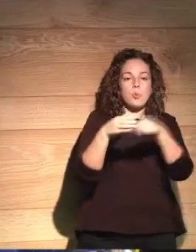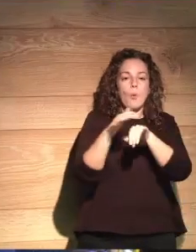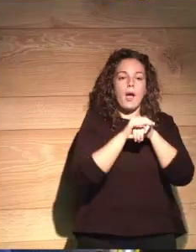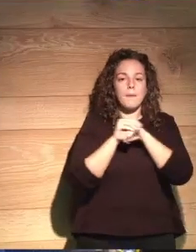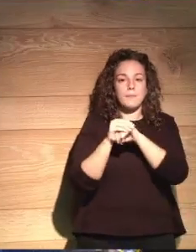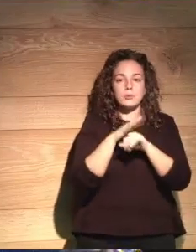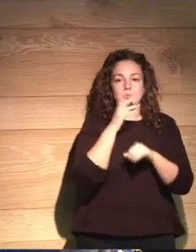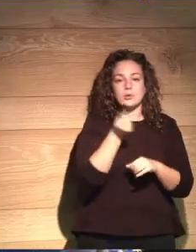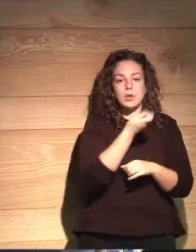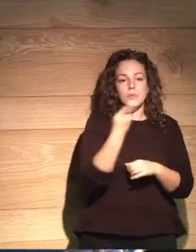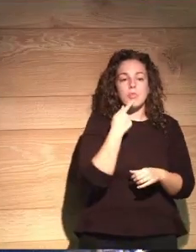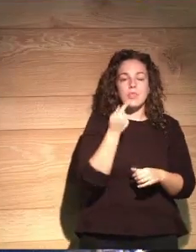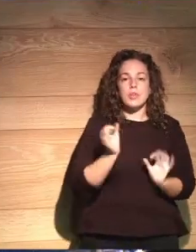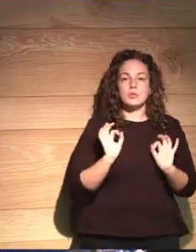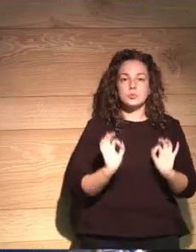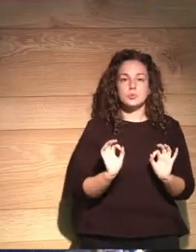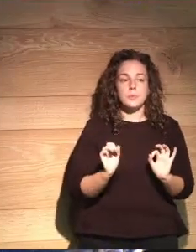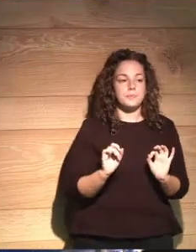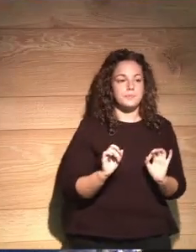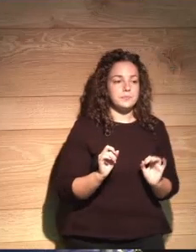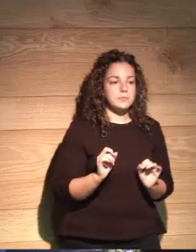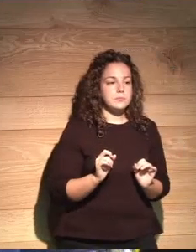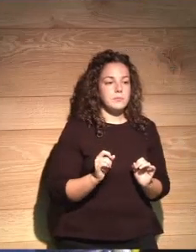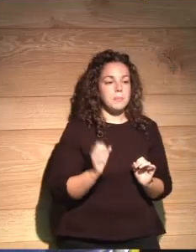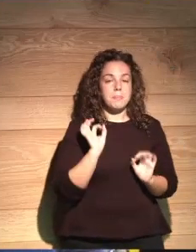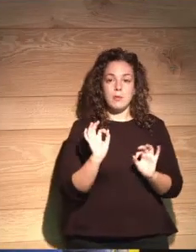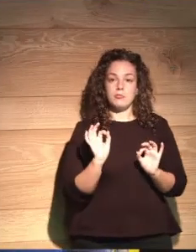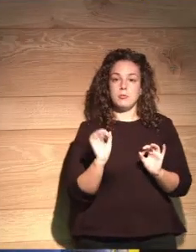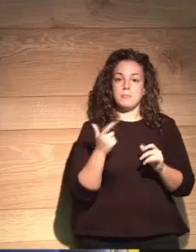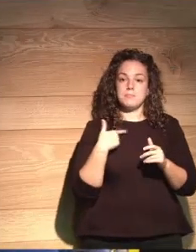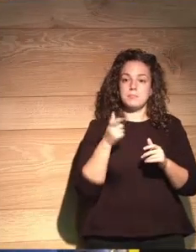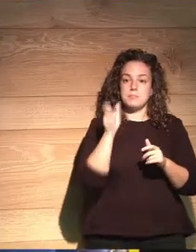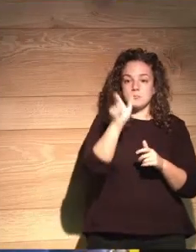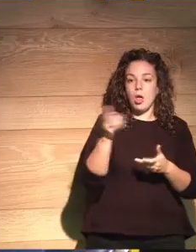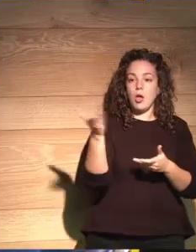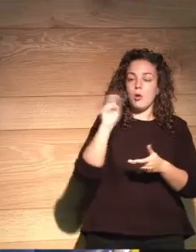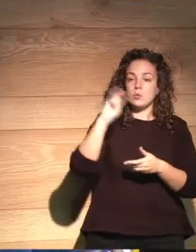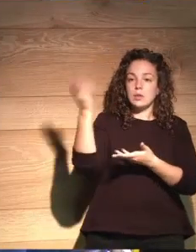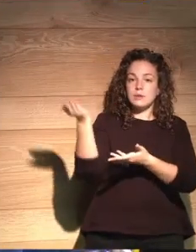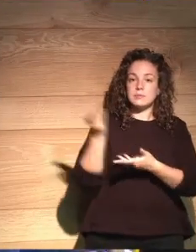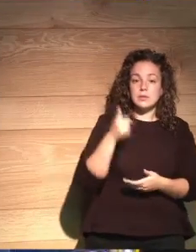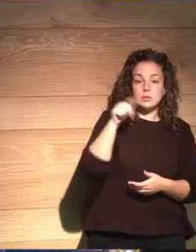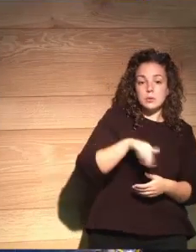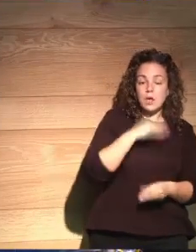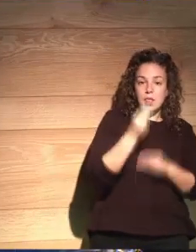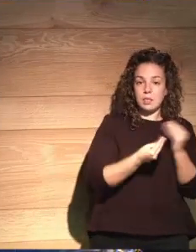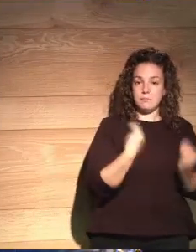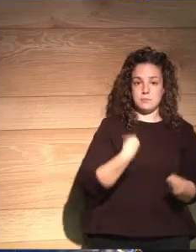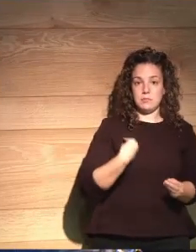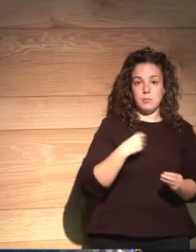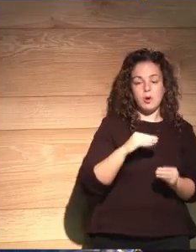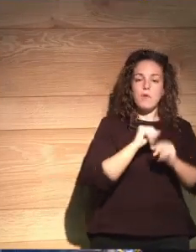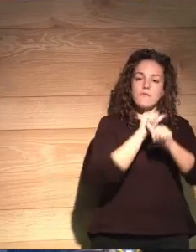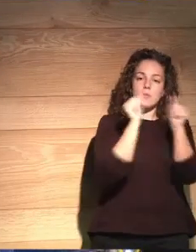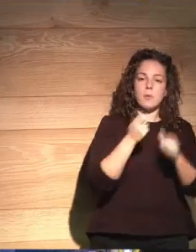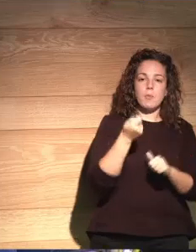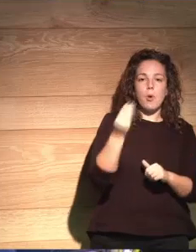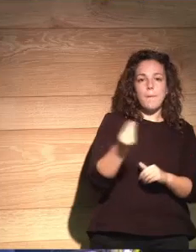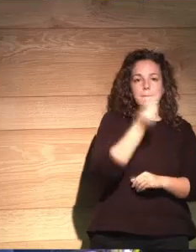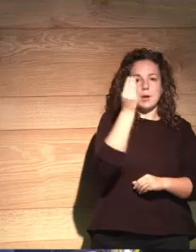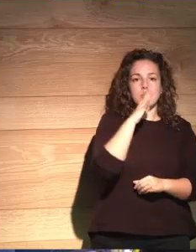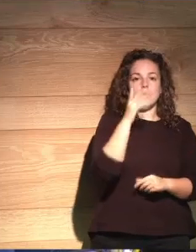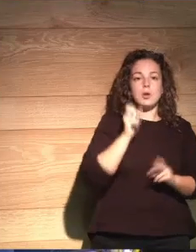are using the telephone, and you have communities of friends that can get an appointment on the phone, etc. And we're